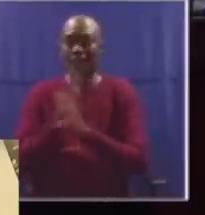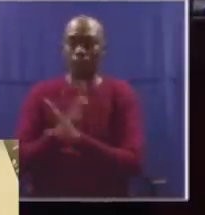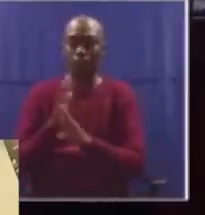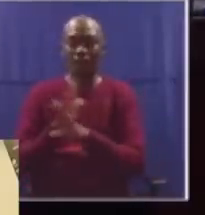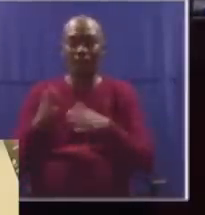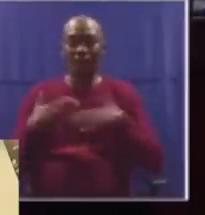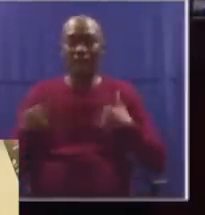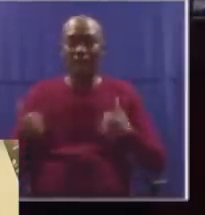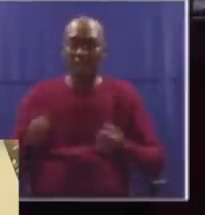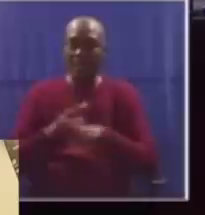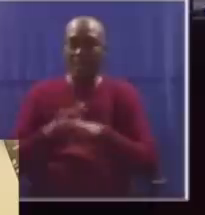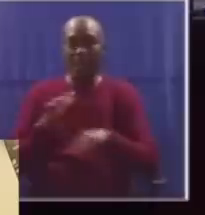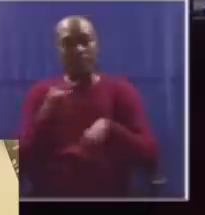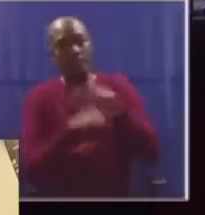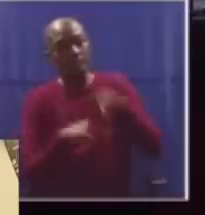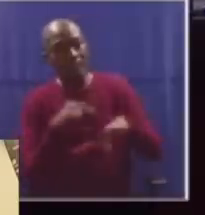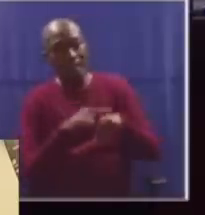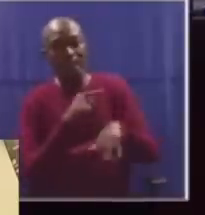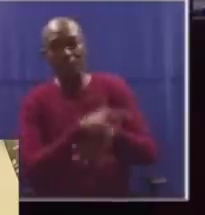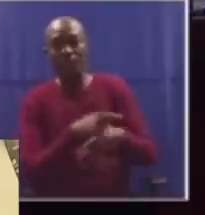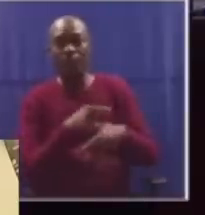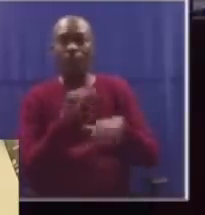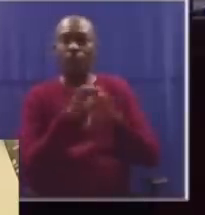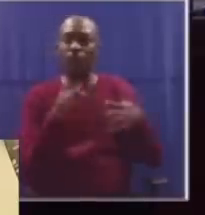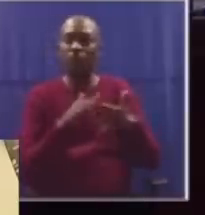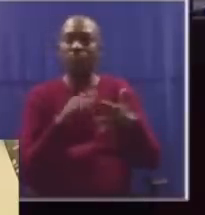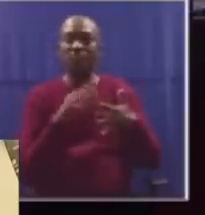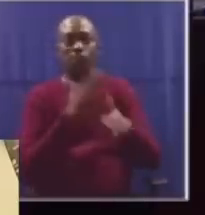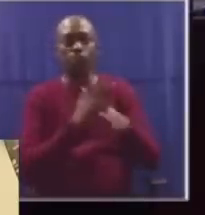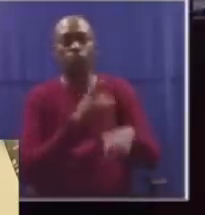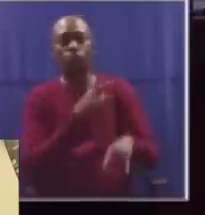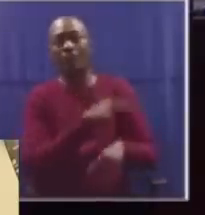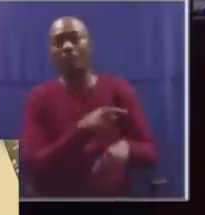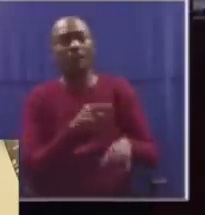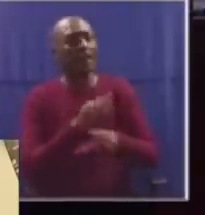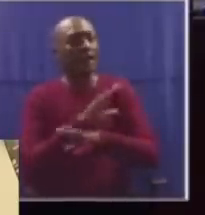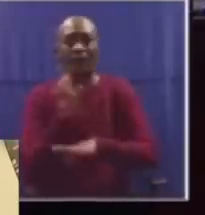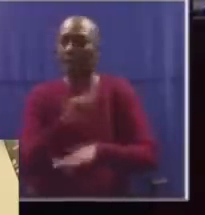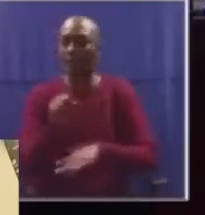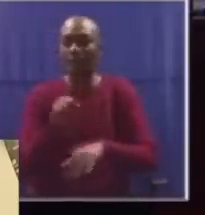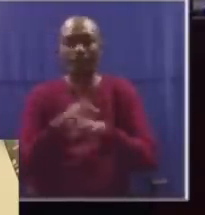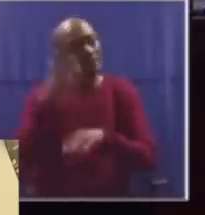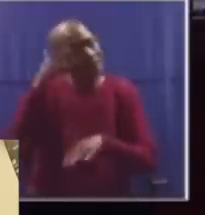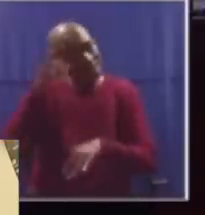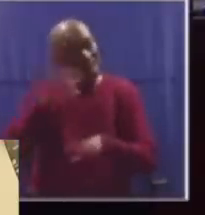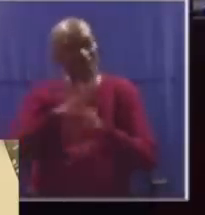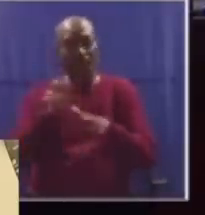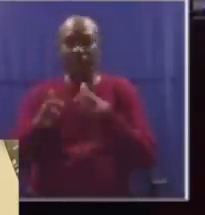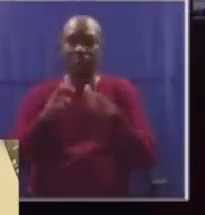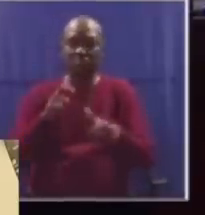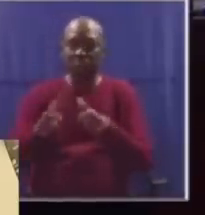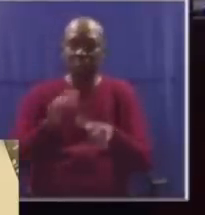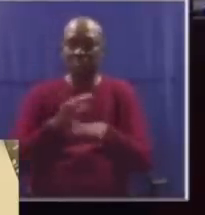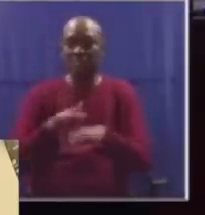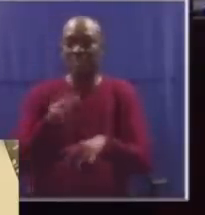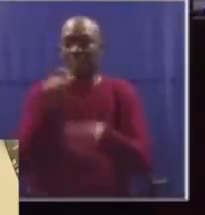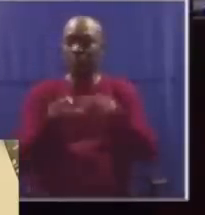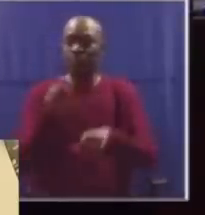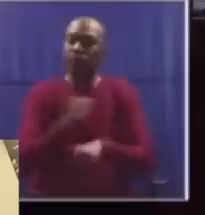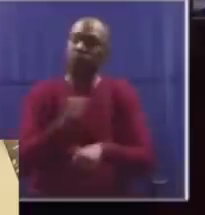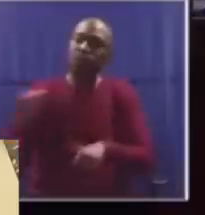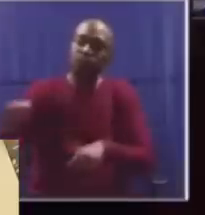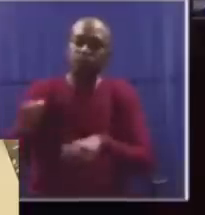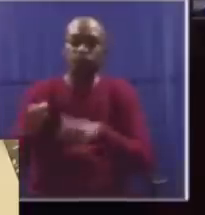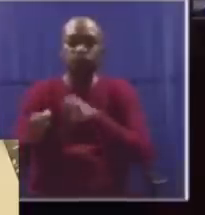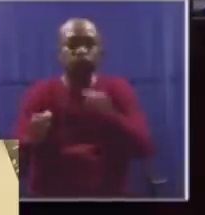to blame for the public sector's deficiencies, it is government's mismanagement, cadre deployment, and corruption that